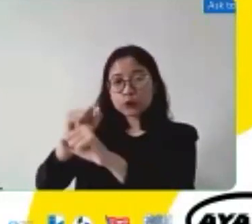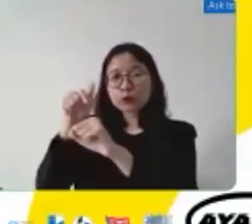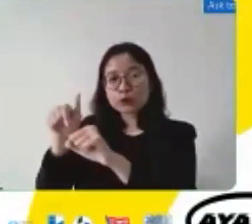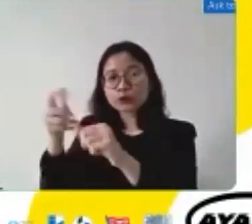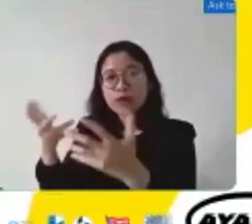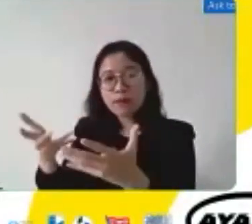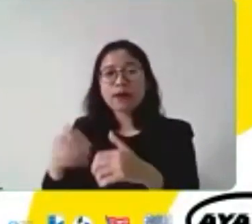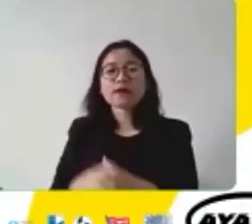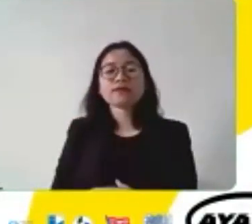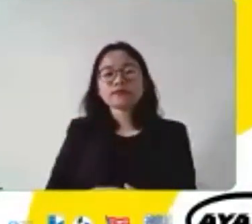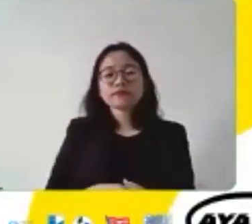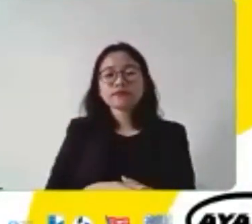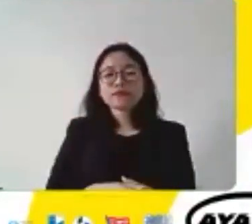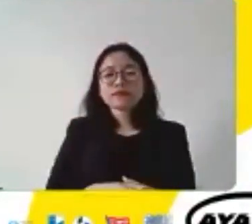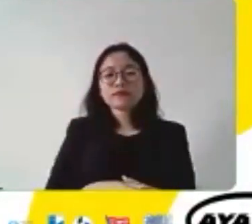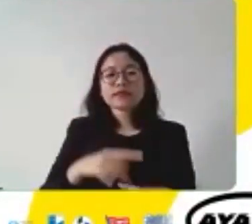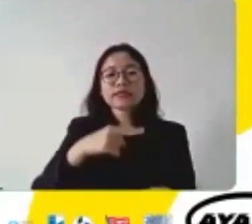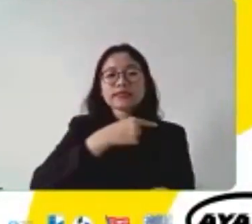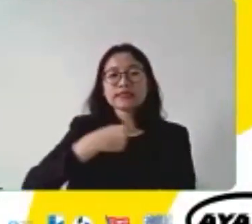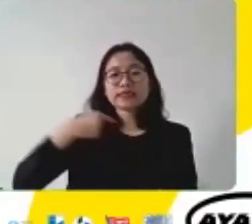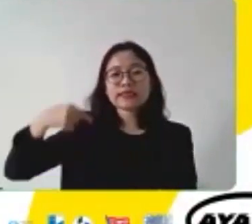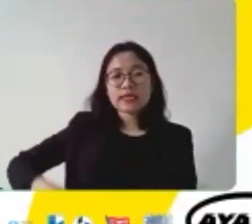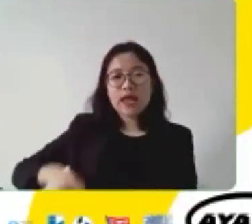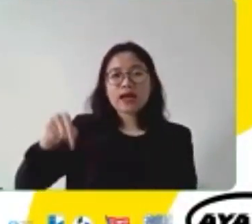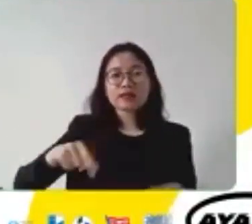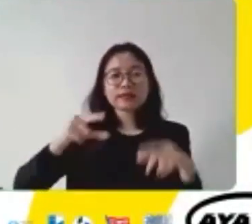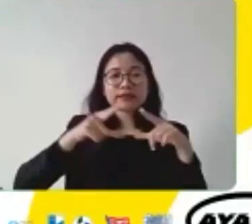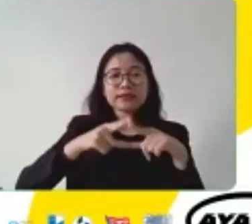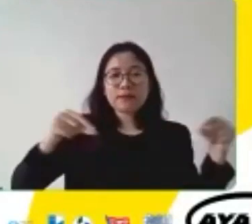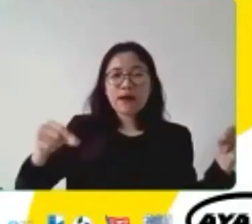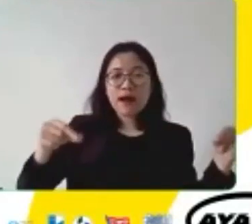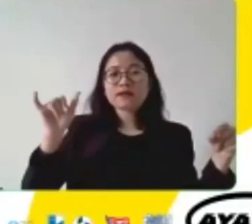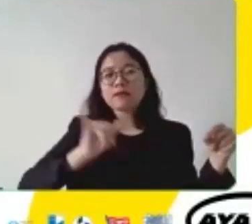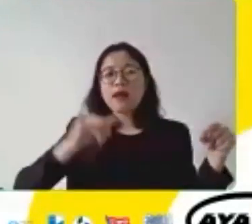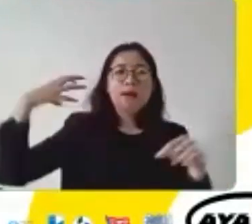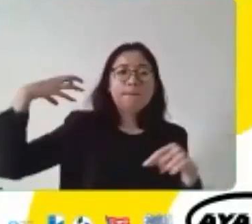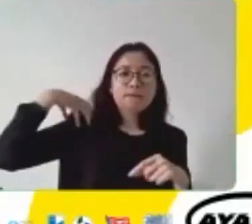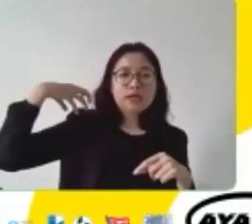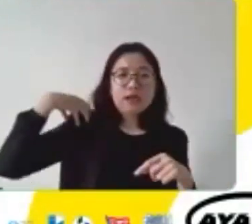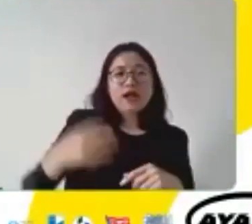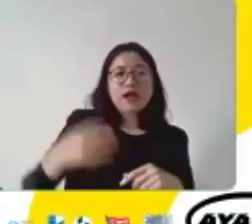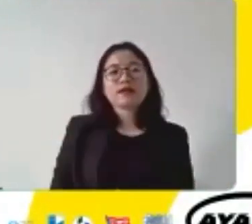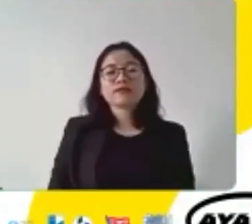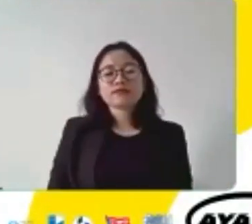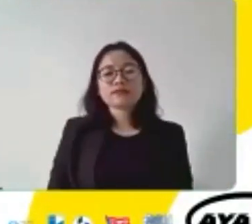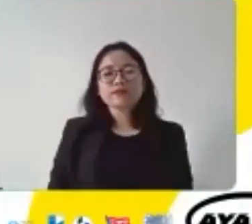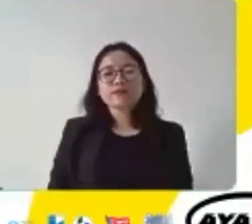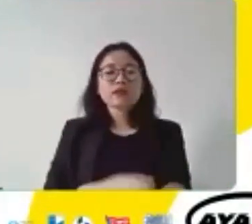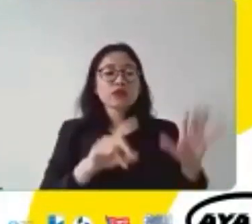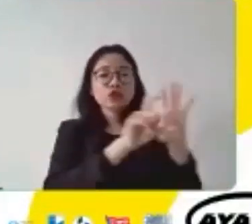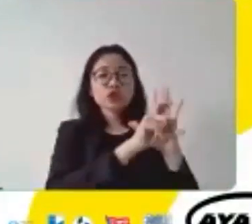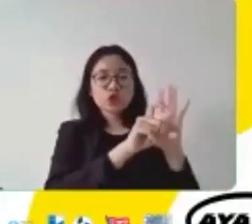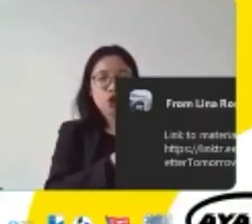look at the last column, which is the effects of PM 2.5, and